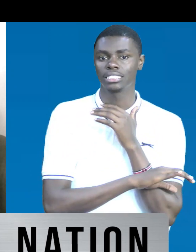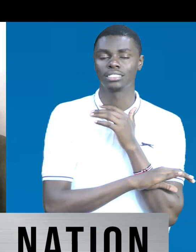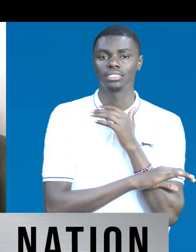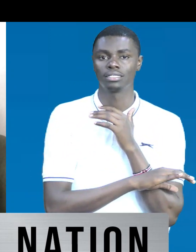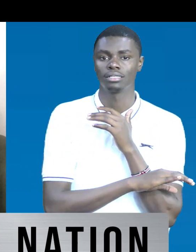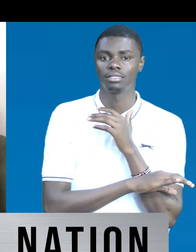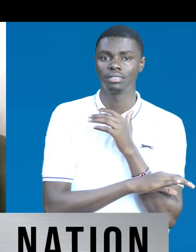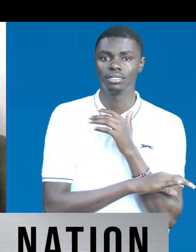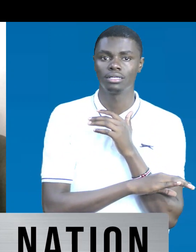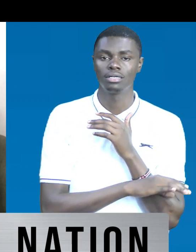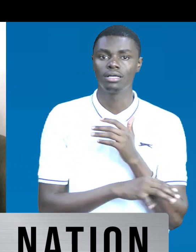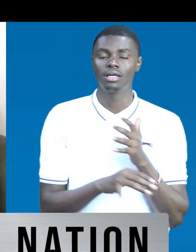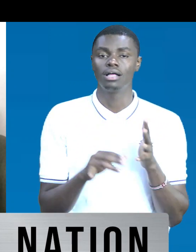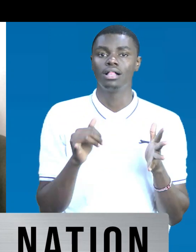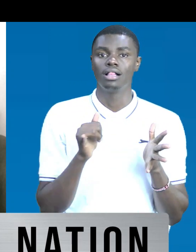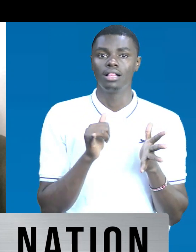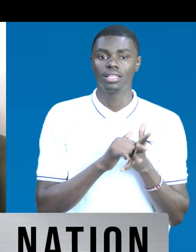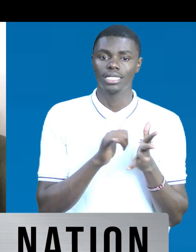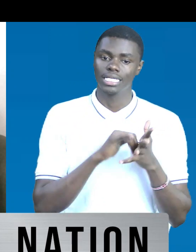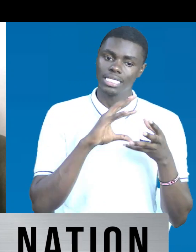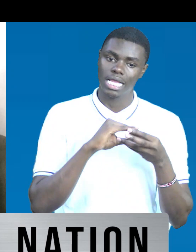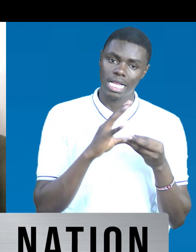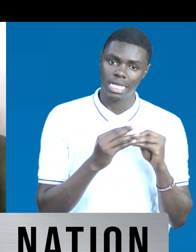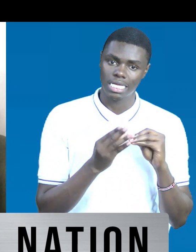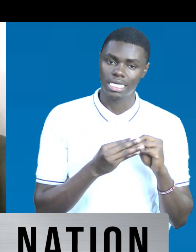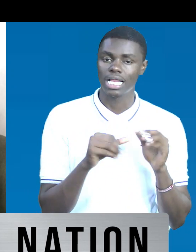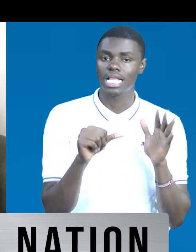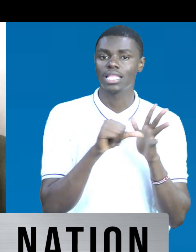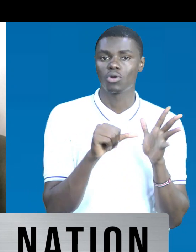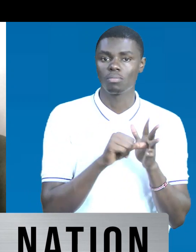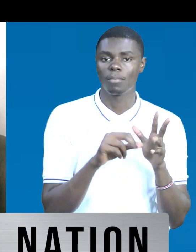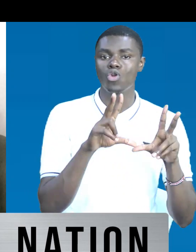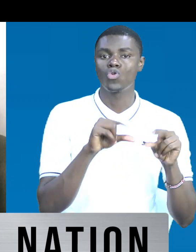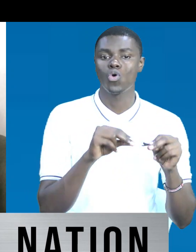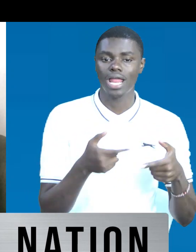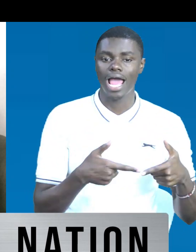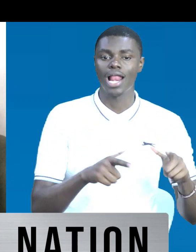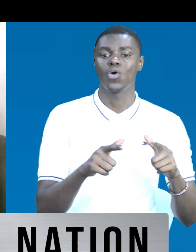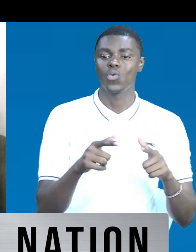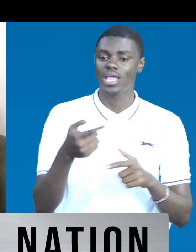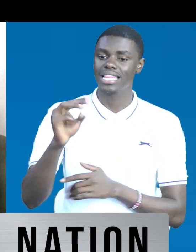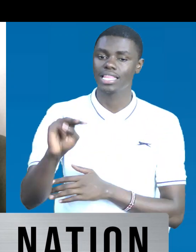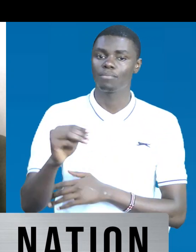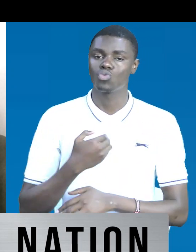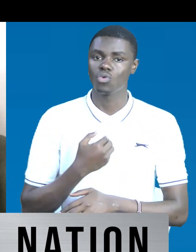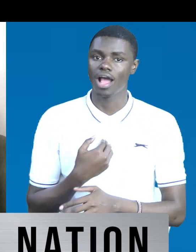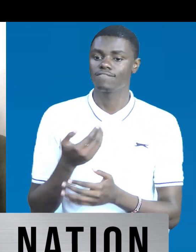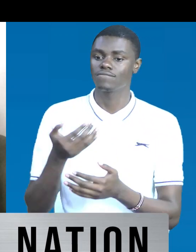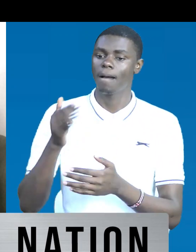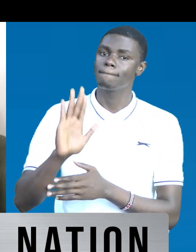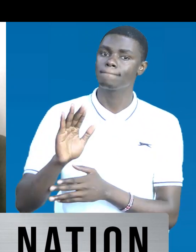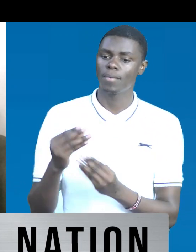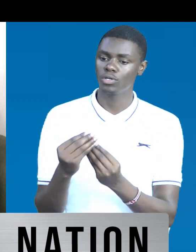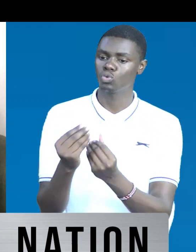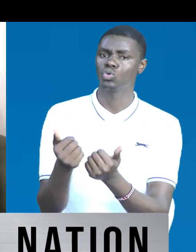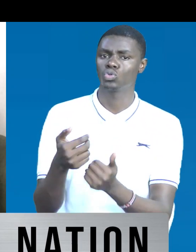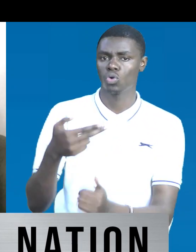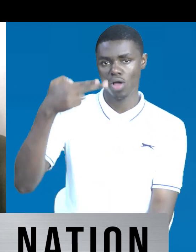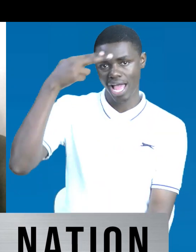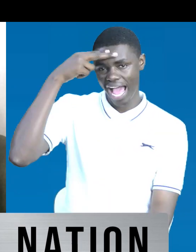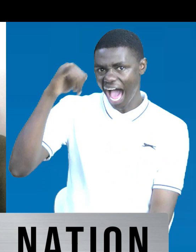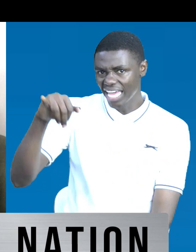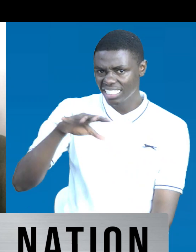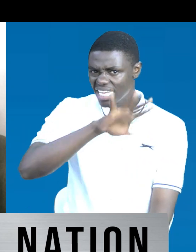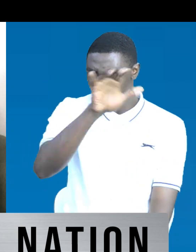that are really creating that mess, not allowing them to have their own solutions or their homegrown solutions. Haiti, is it